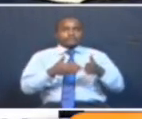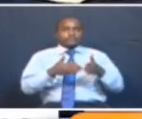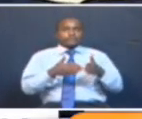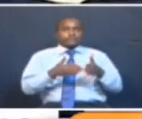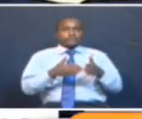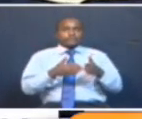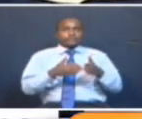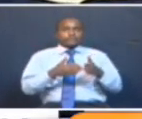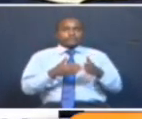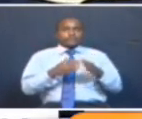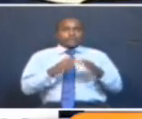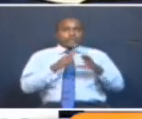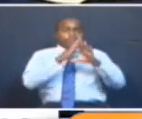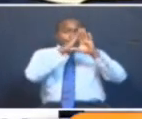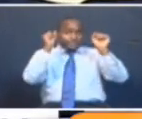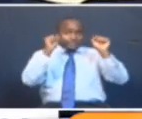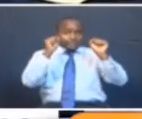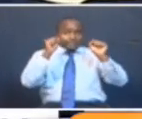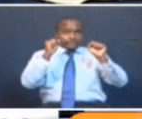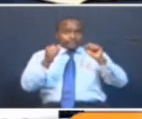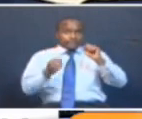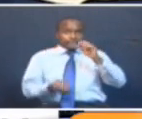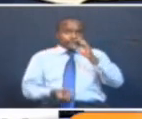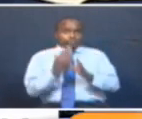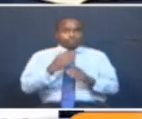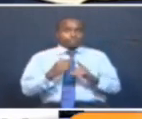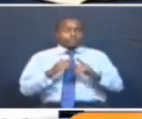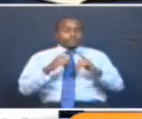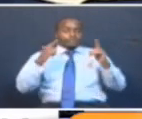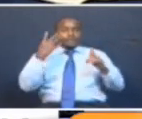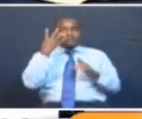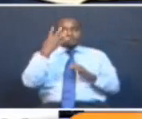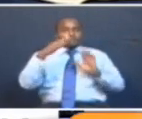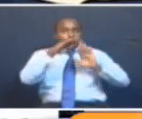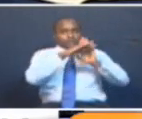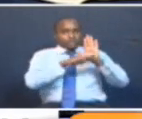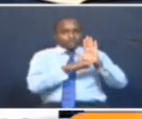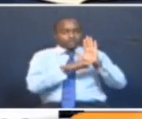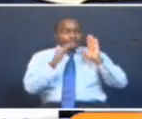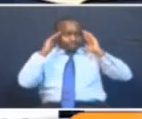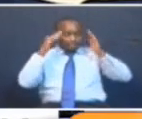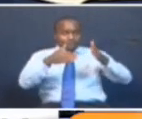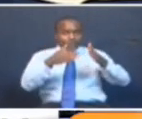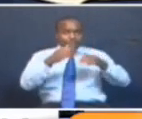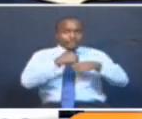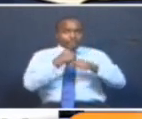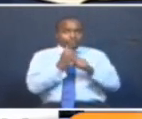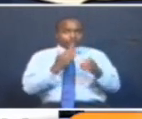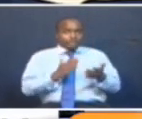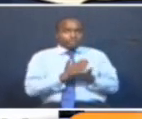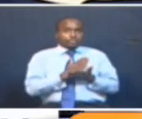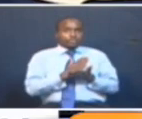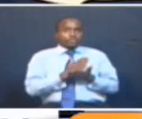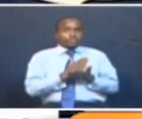The president has come out with these four agendas. And we are focused and making very sure that we